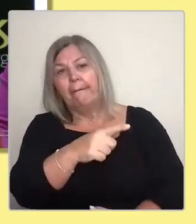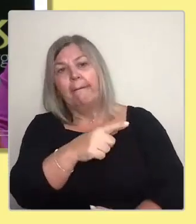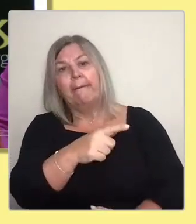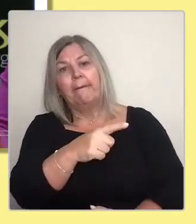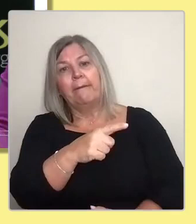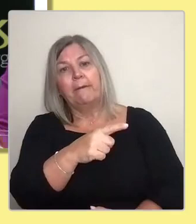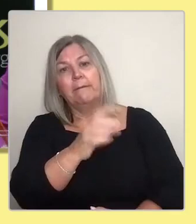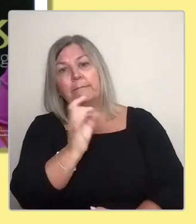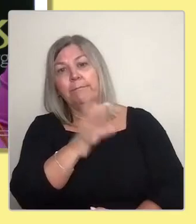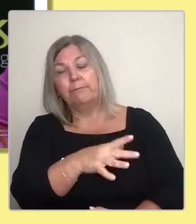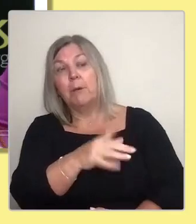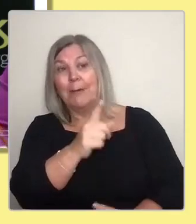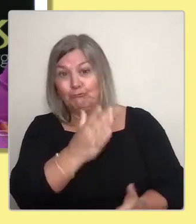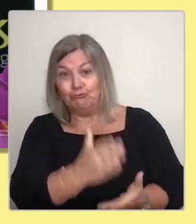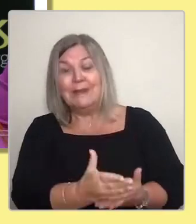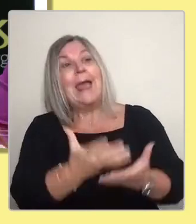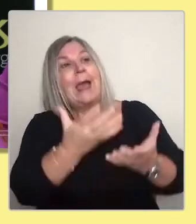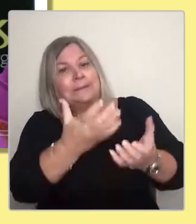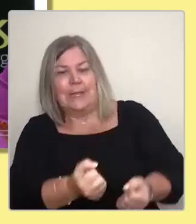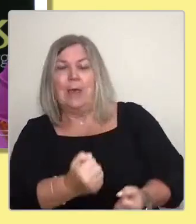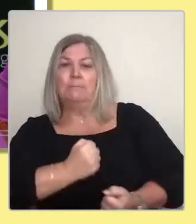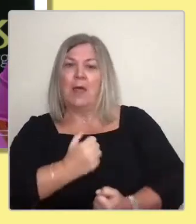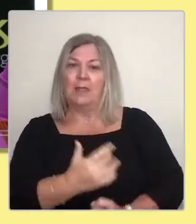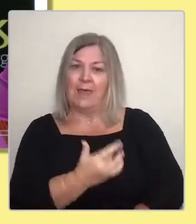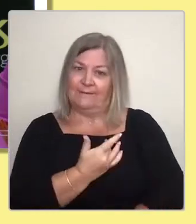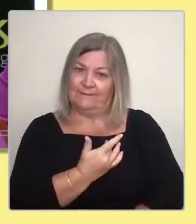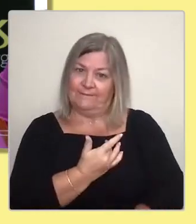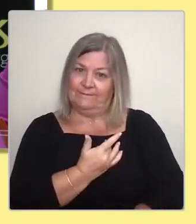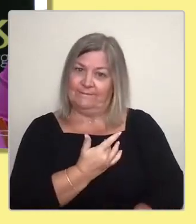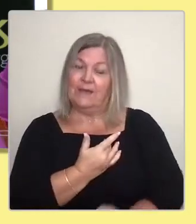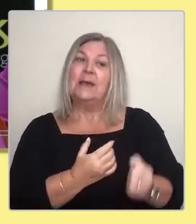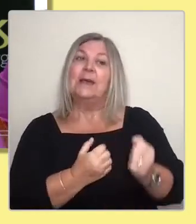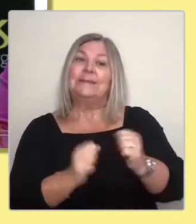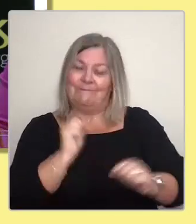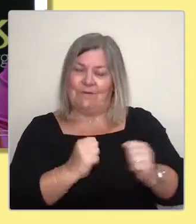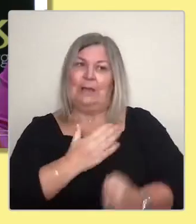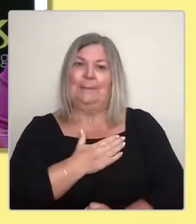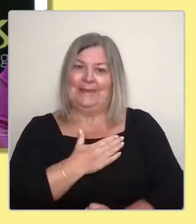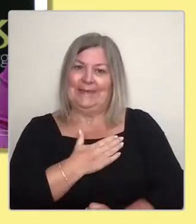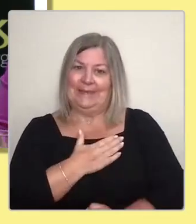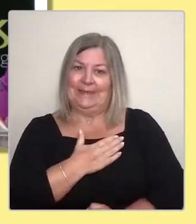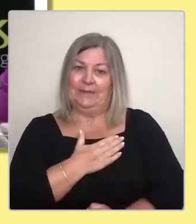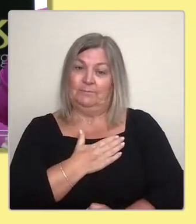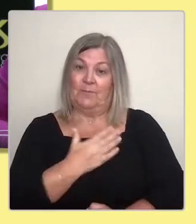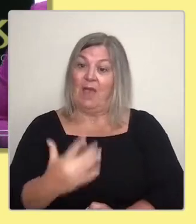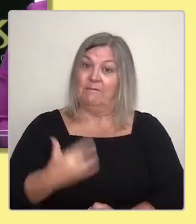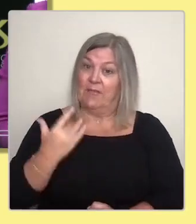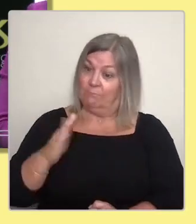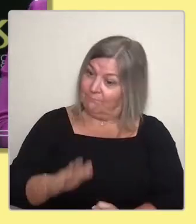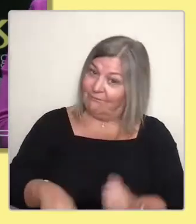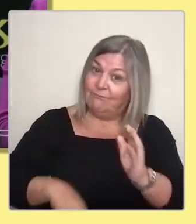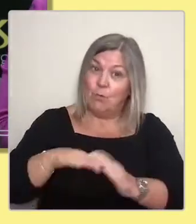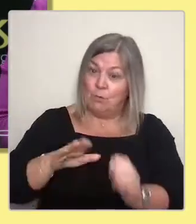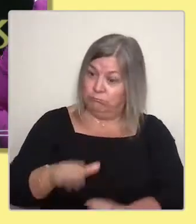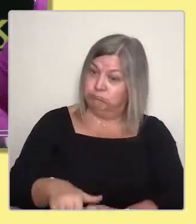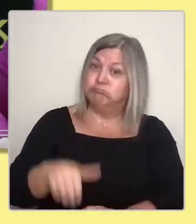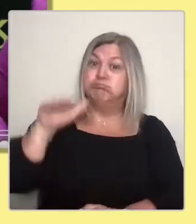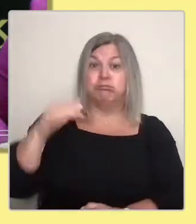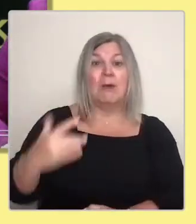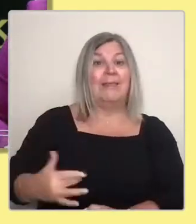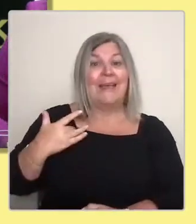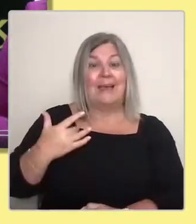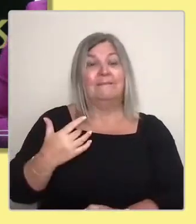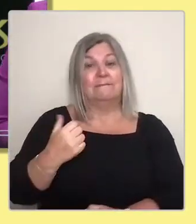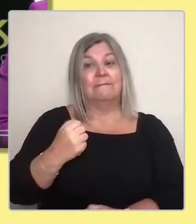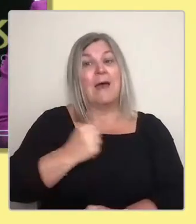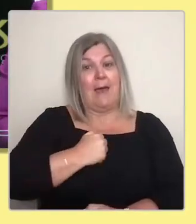possible, advance those rights. I've lived my whole life as a minority in this country, and let me make it really clear to you. If they come after